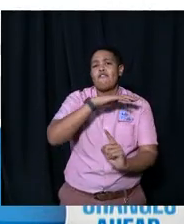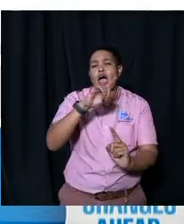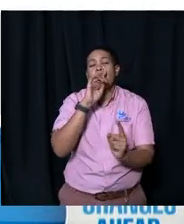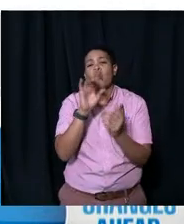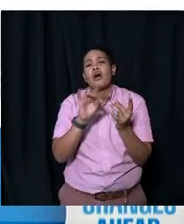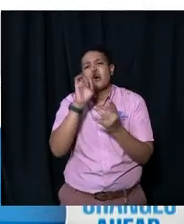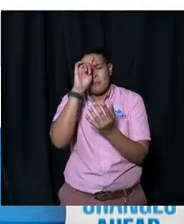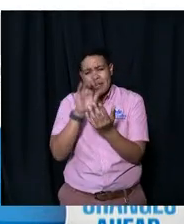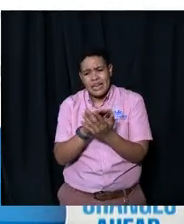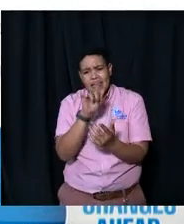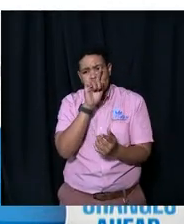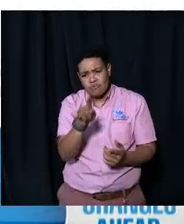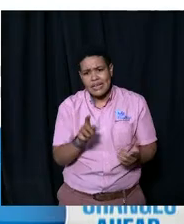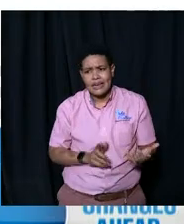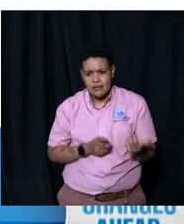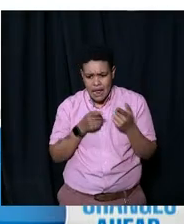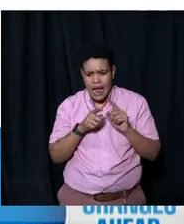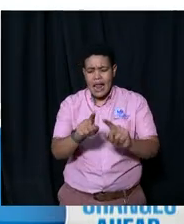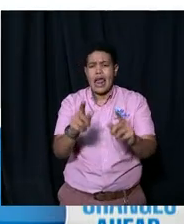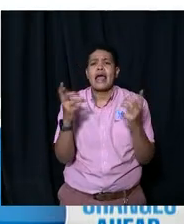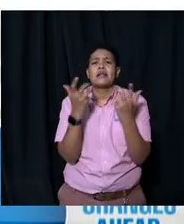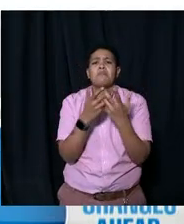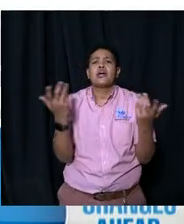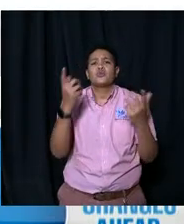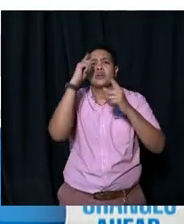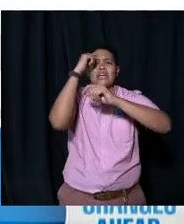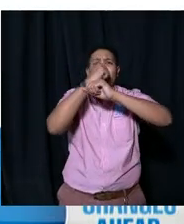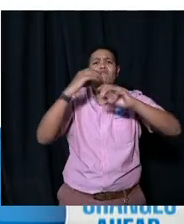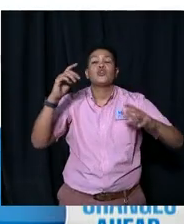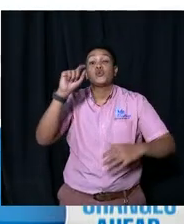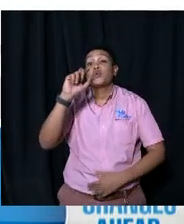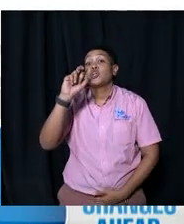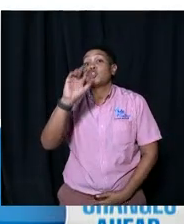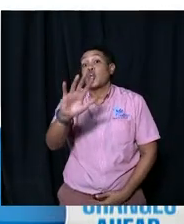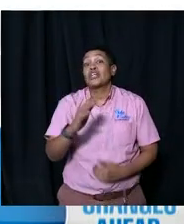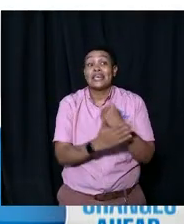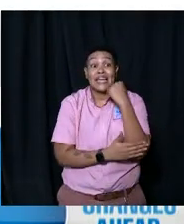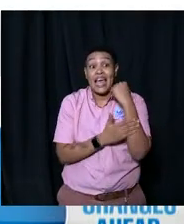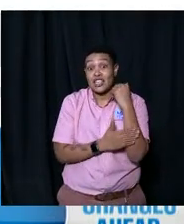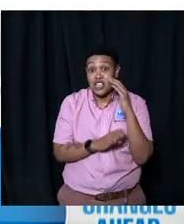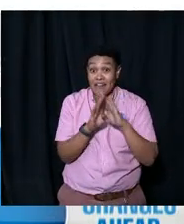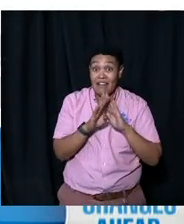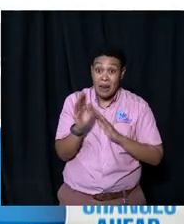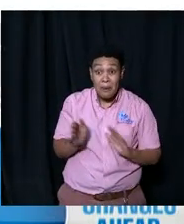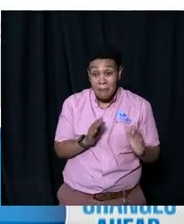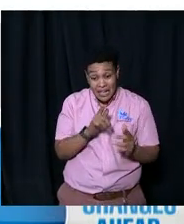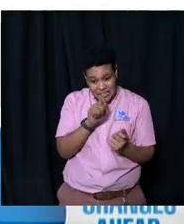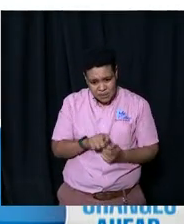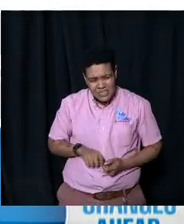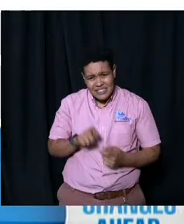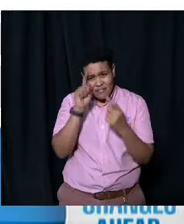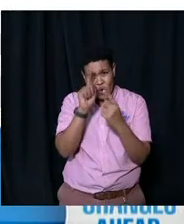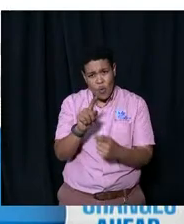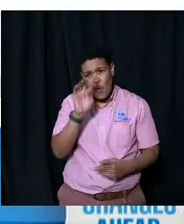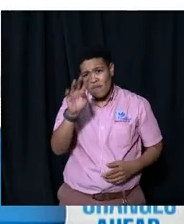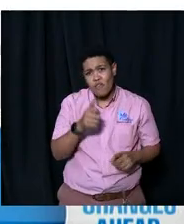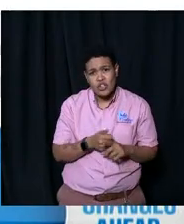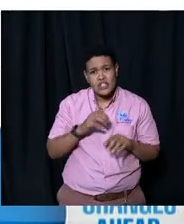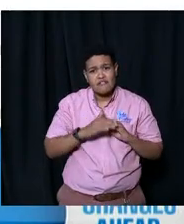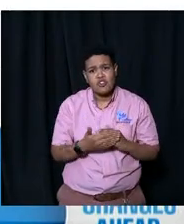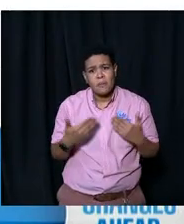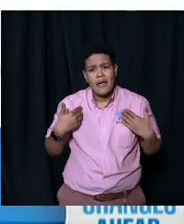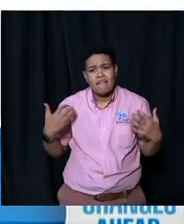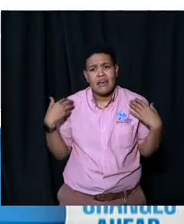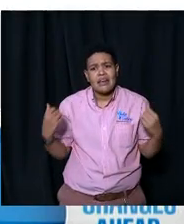also believe that it is aligned to Vision 2030, National Development Plan, specifically Goal 4, Jamaica has a